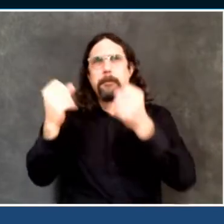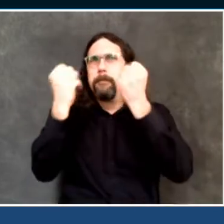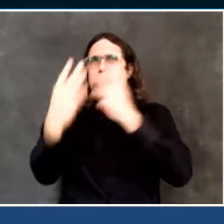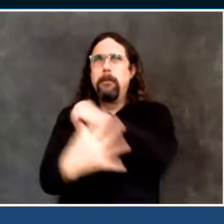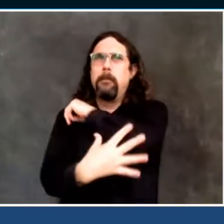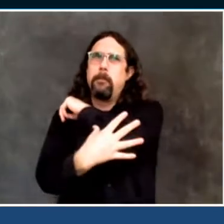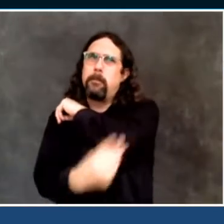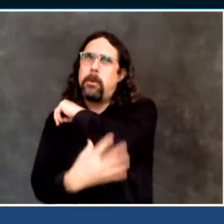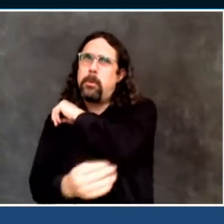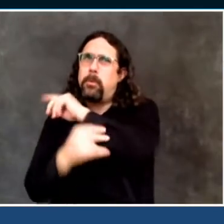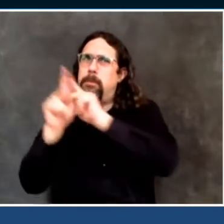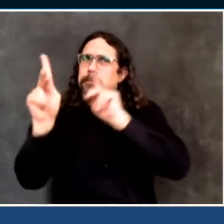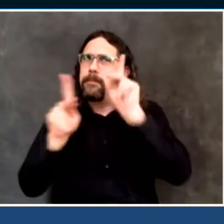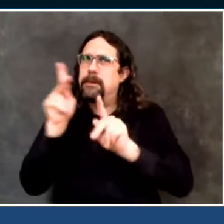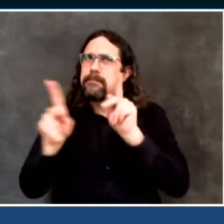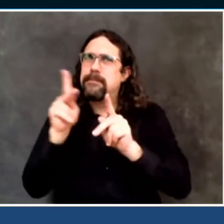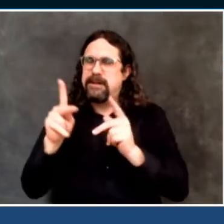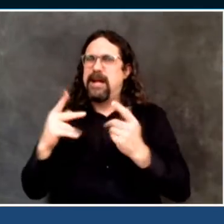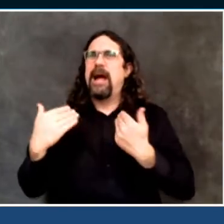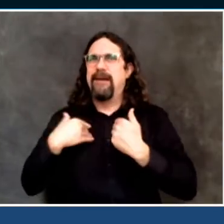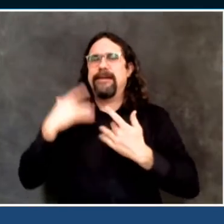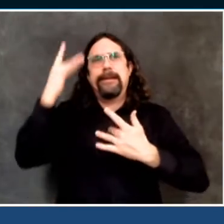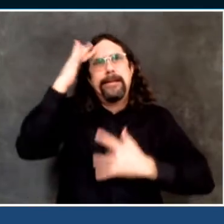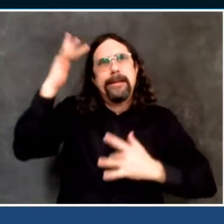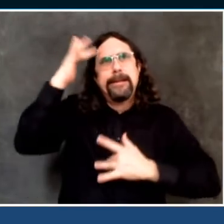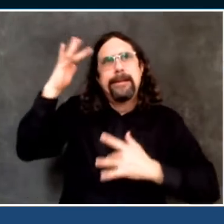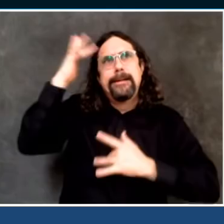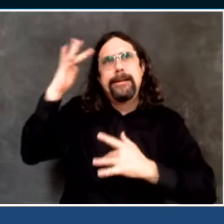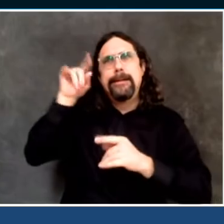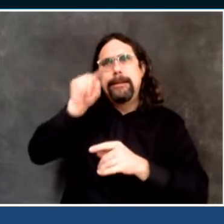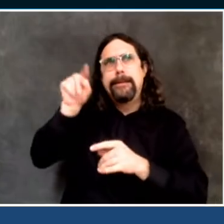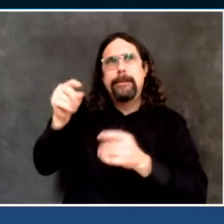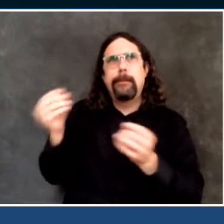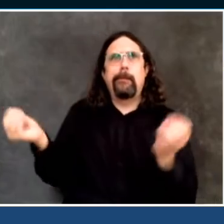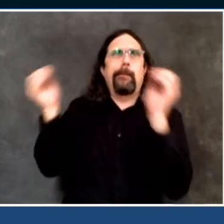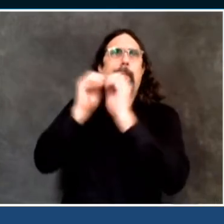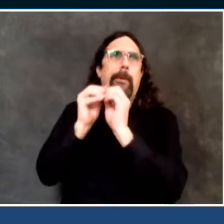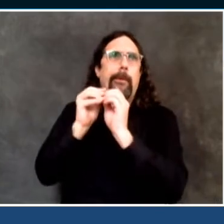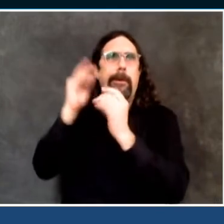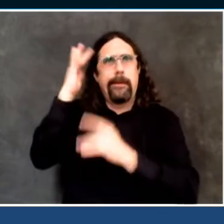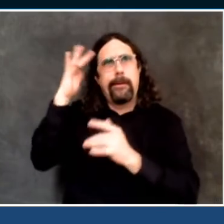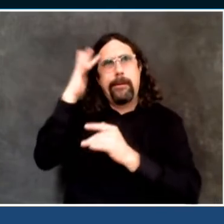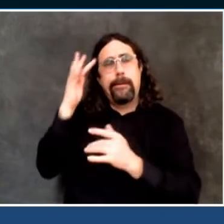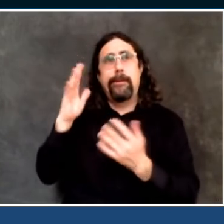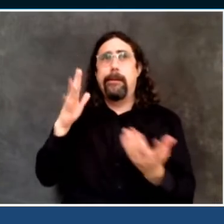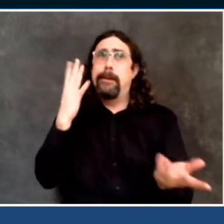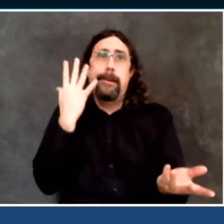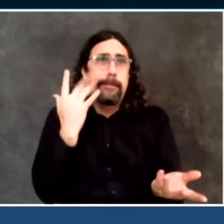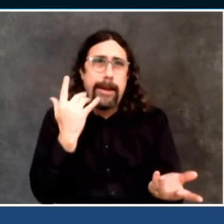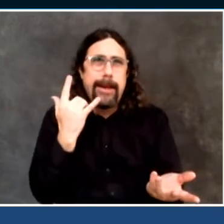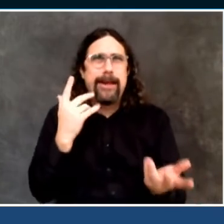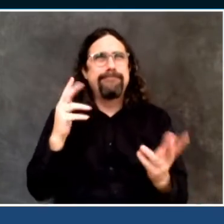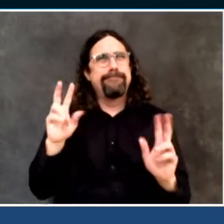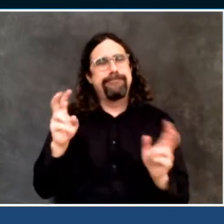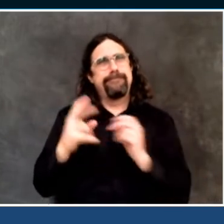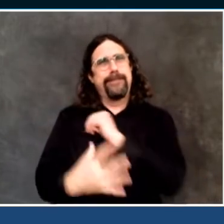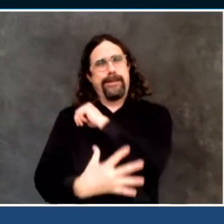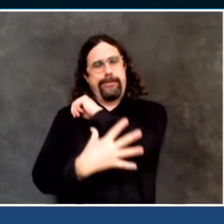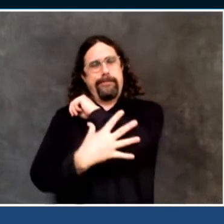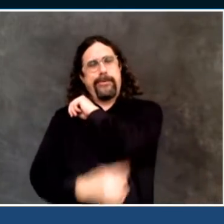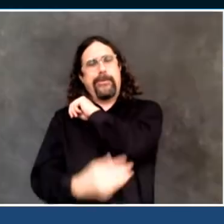associated with challenges like poverty. We're seeing folks who have